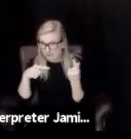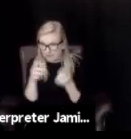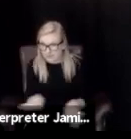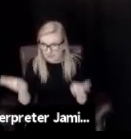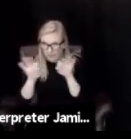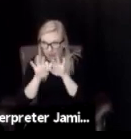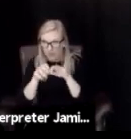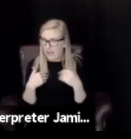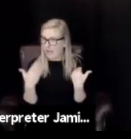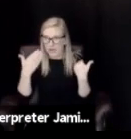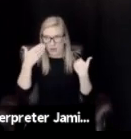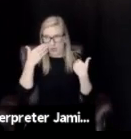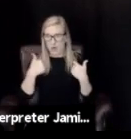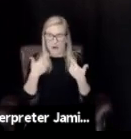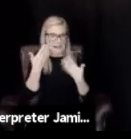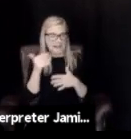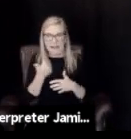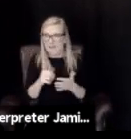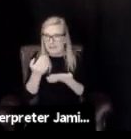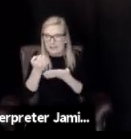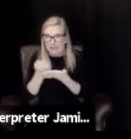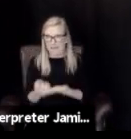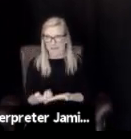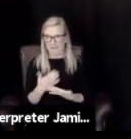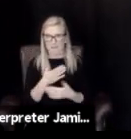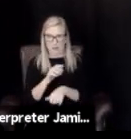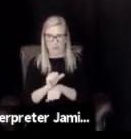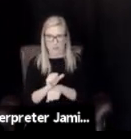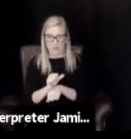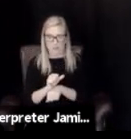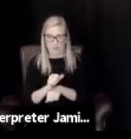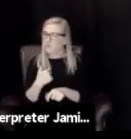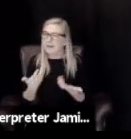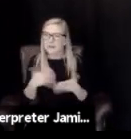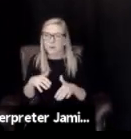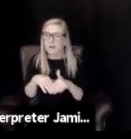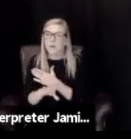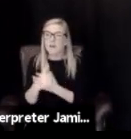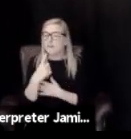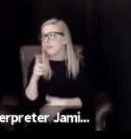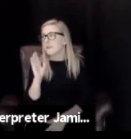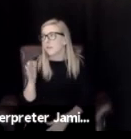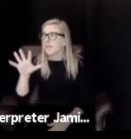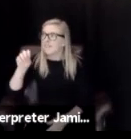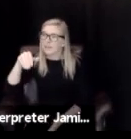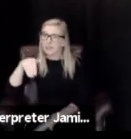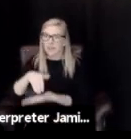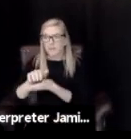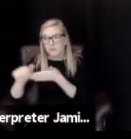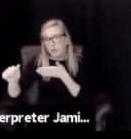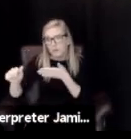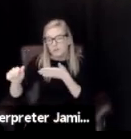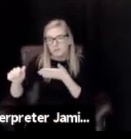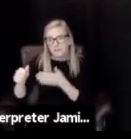I didn't have any evidence of my work. So I didn't want to go in saying, oh, it's going to be $50,000